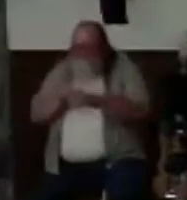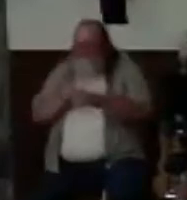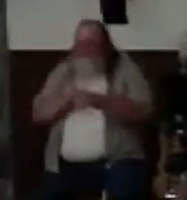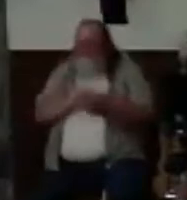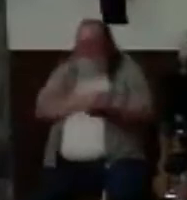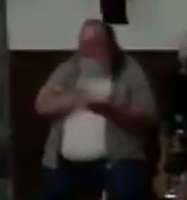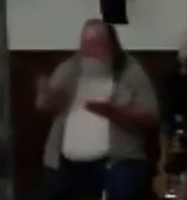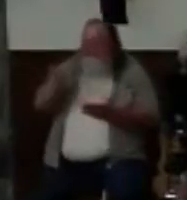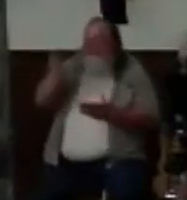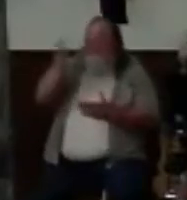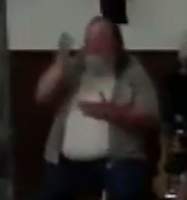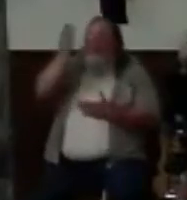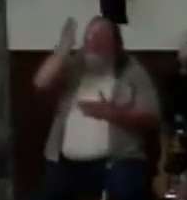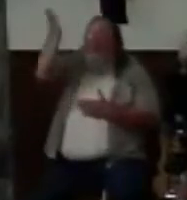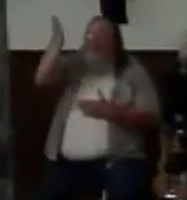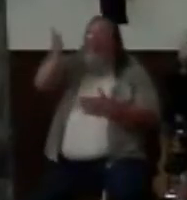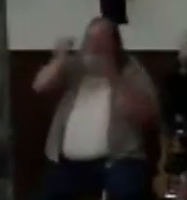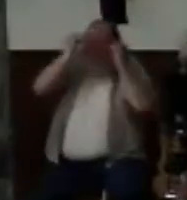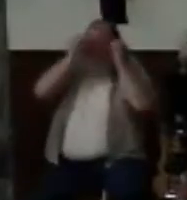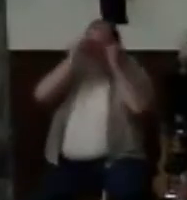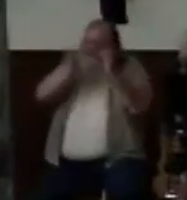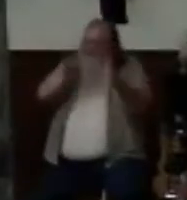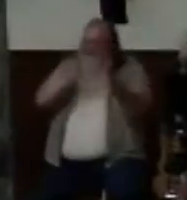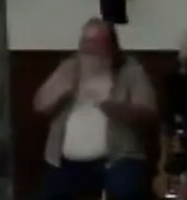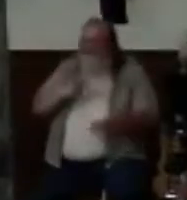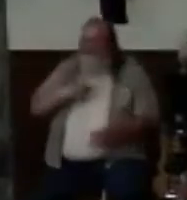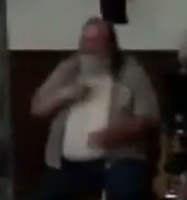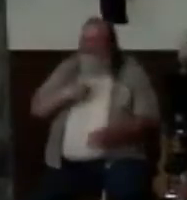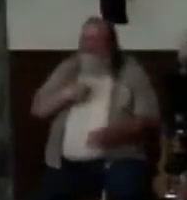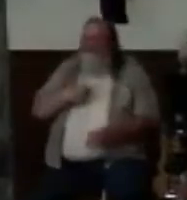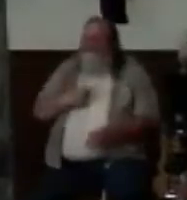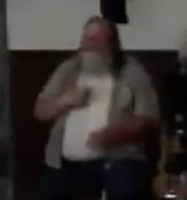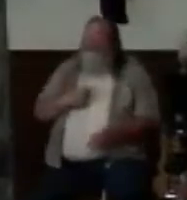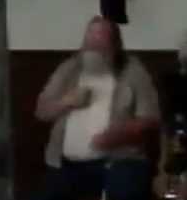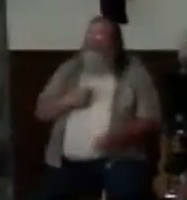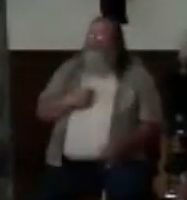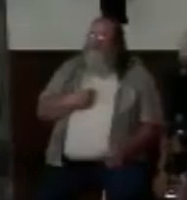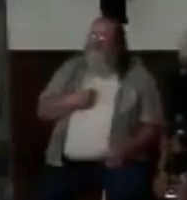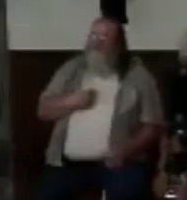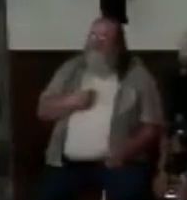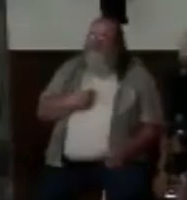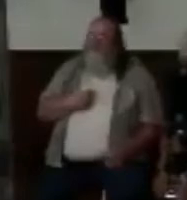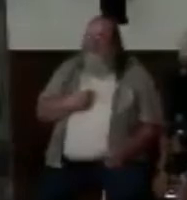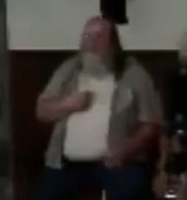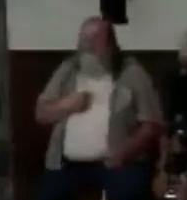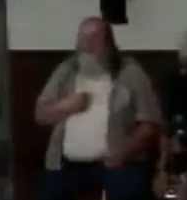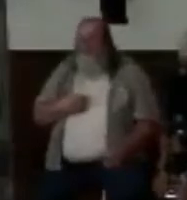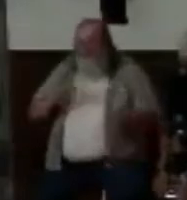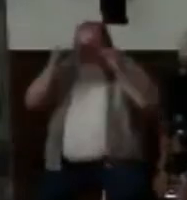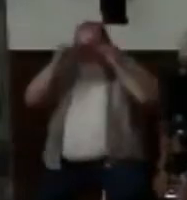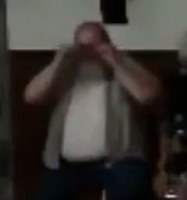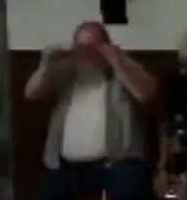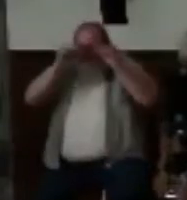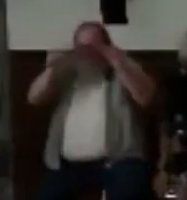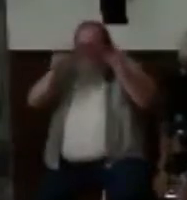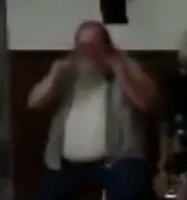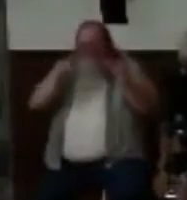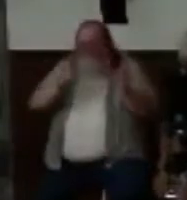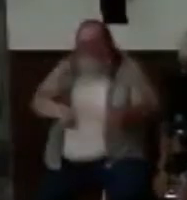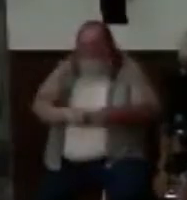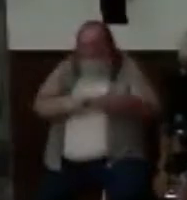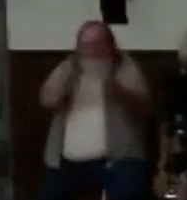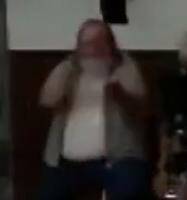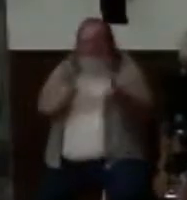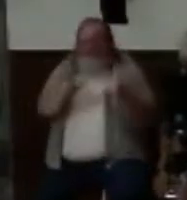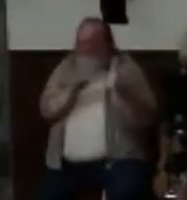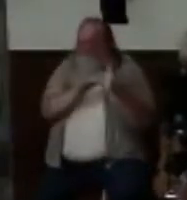speaks truth, not lies. Moses gave you the law, but none of you obeys it. In fact,